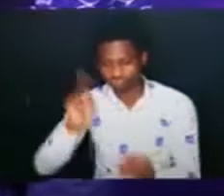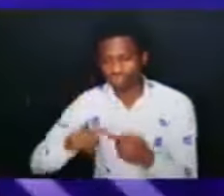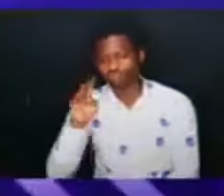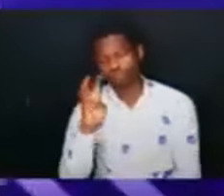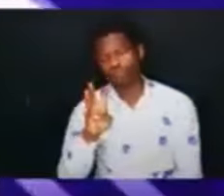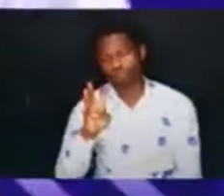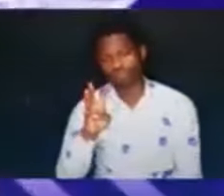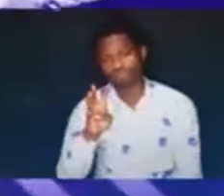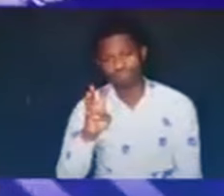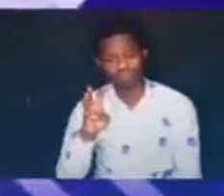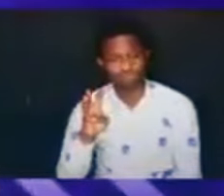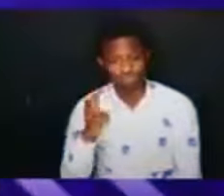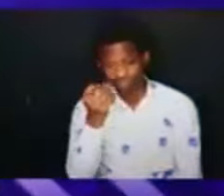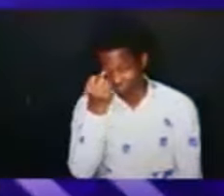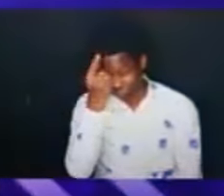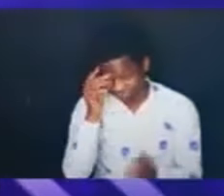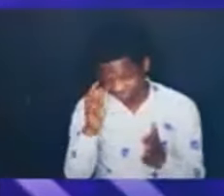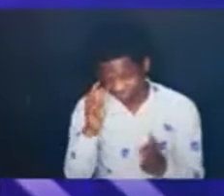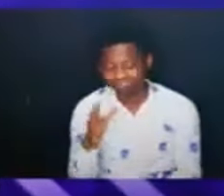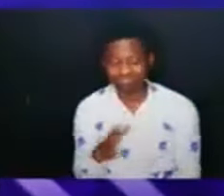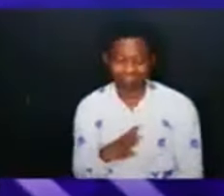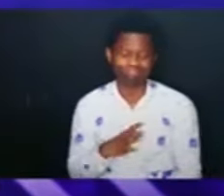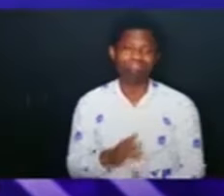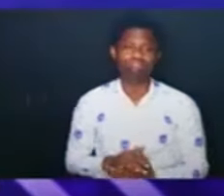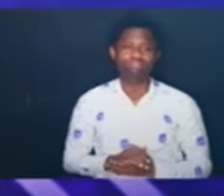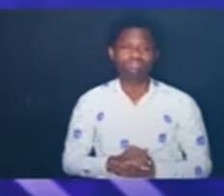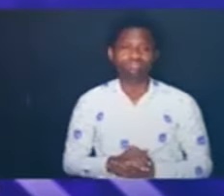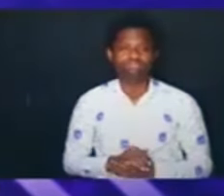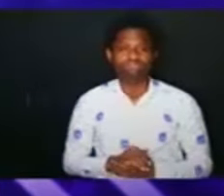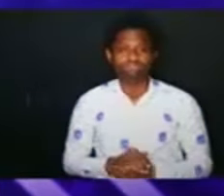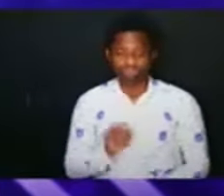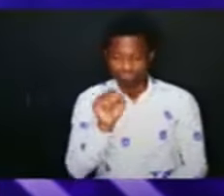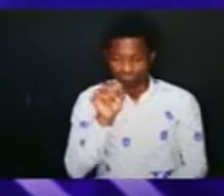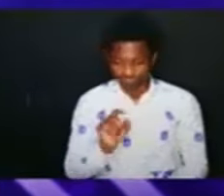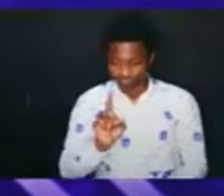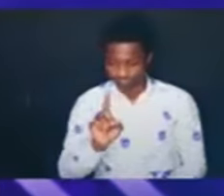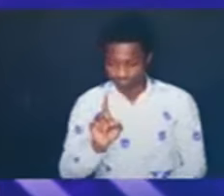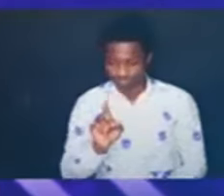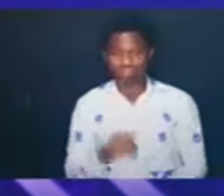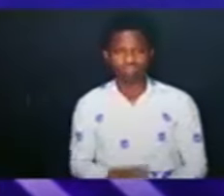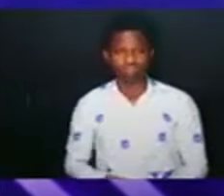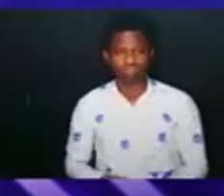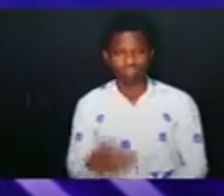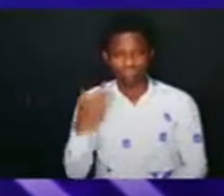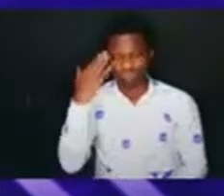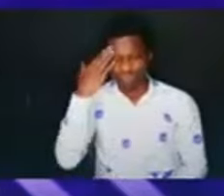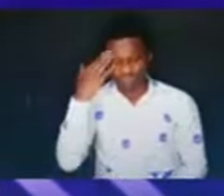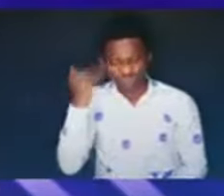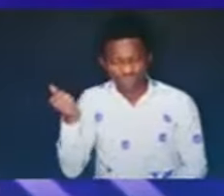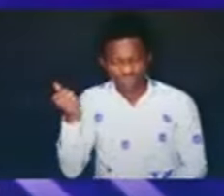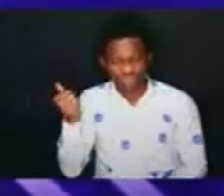Psalm 2:1-4. Are we here? Yeah, we thank God. Verse 1 says that, why do the